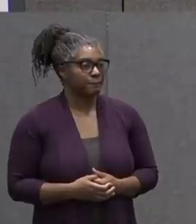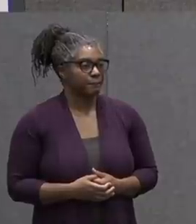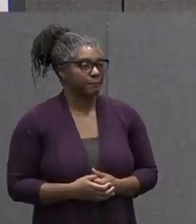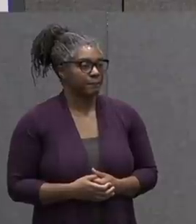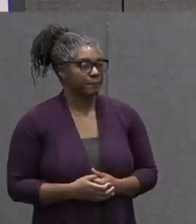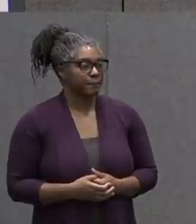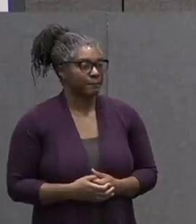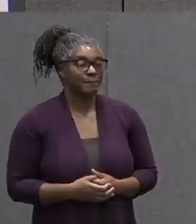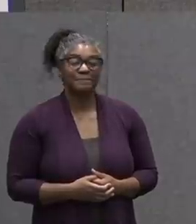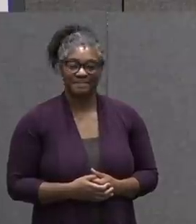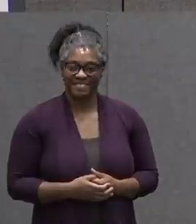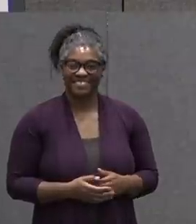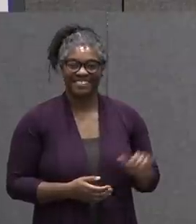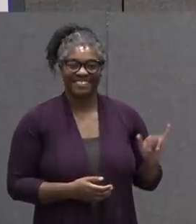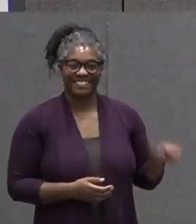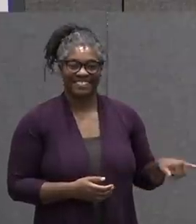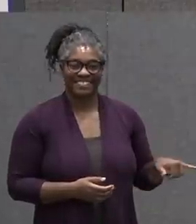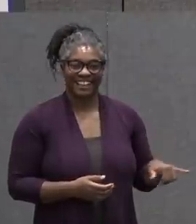That's my castle.